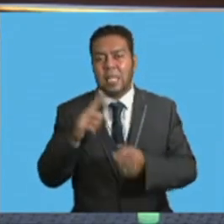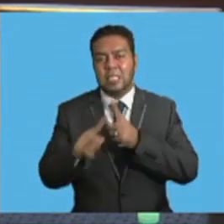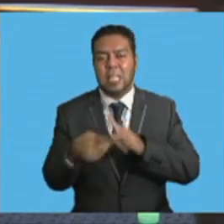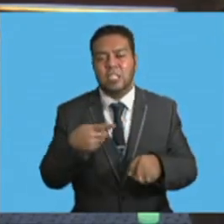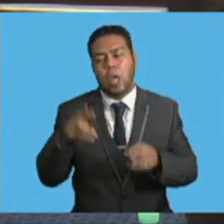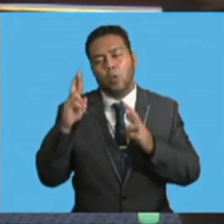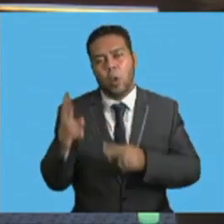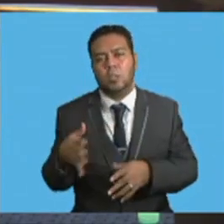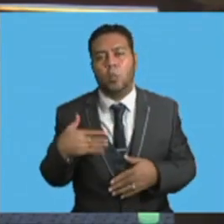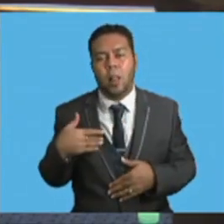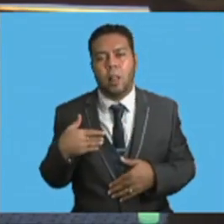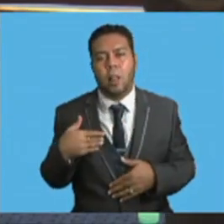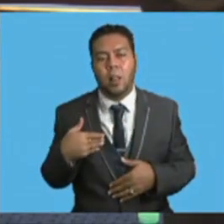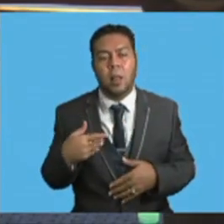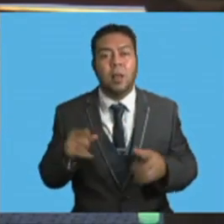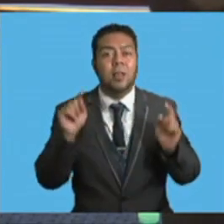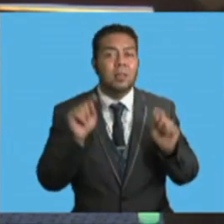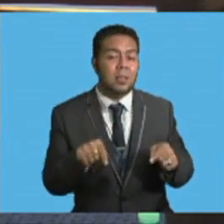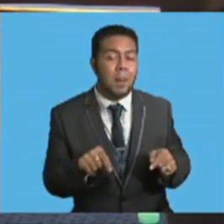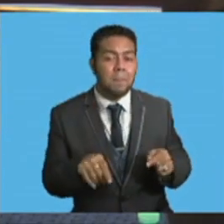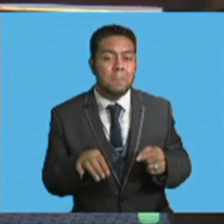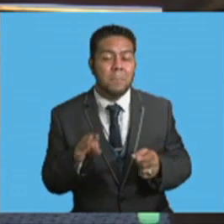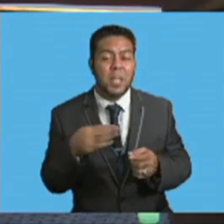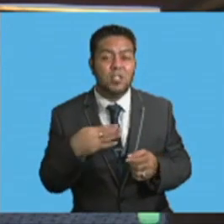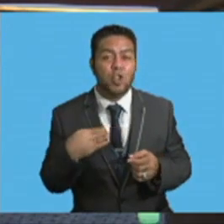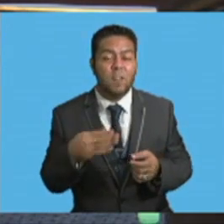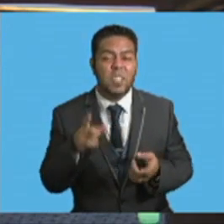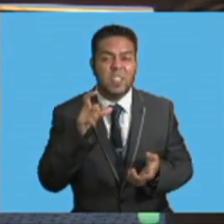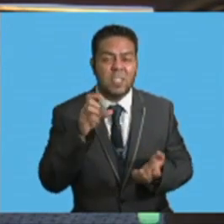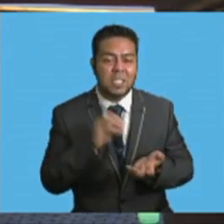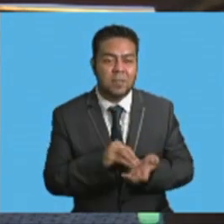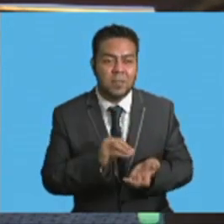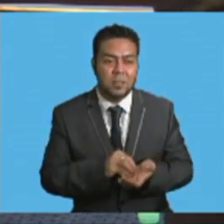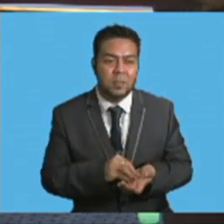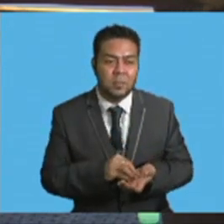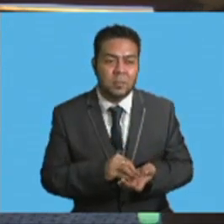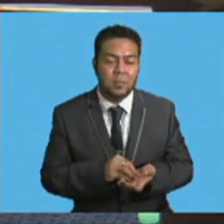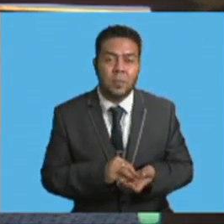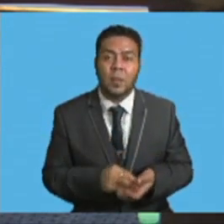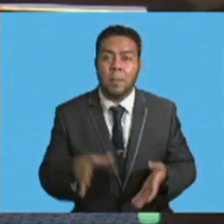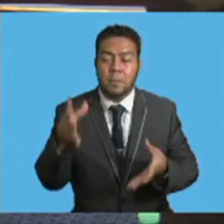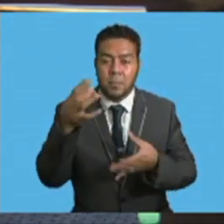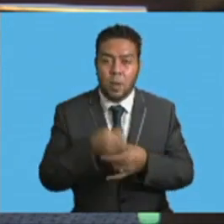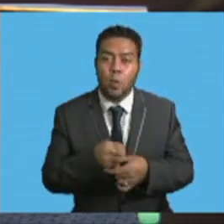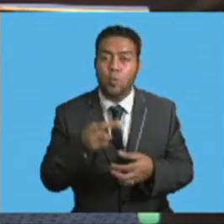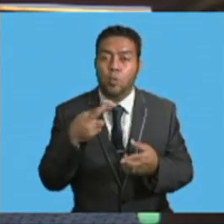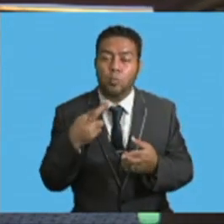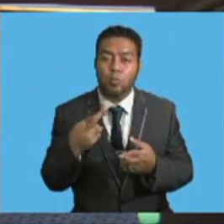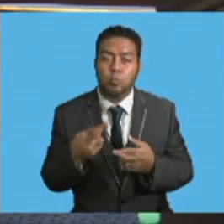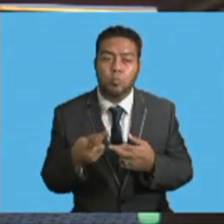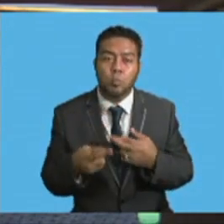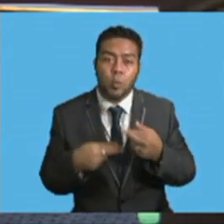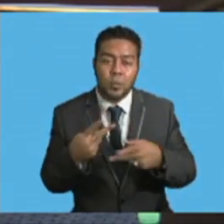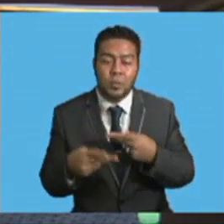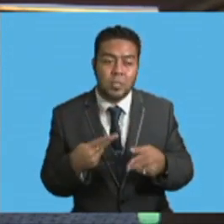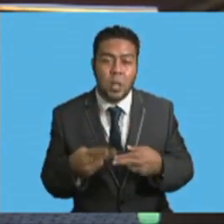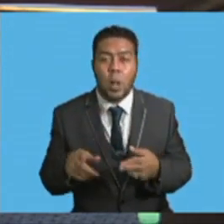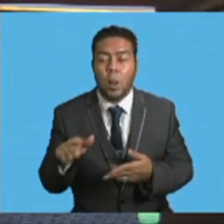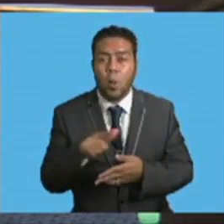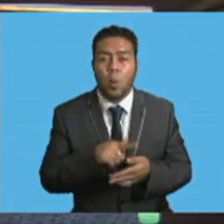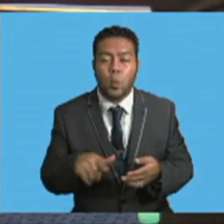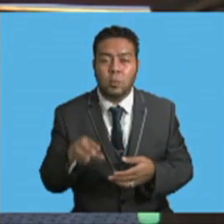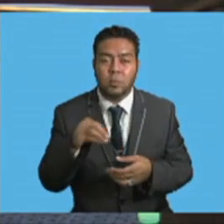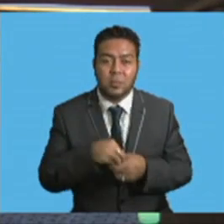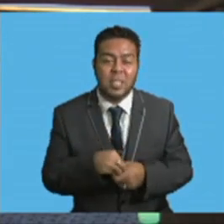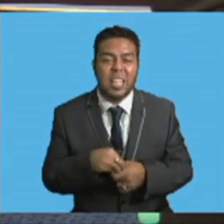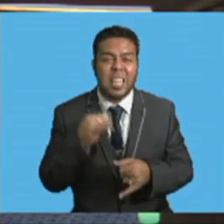well. Honorable Speaker, the Ministry of Civil Service conducted bulk recruitment processes that utilize local advertising and